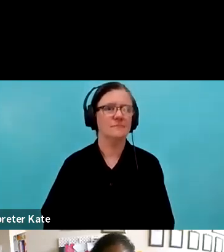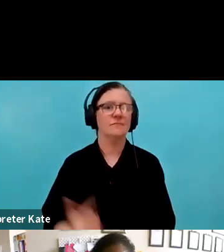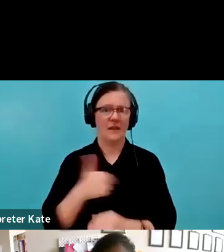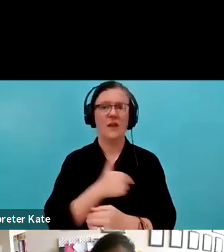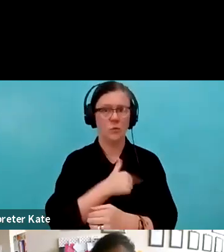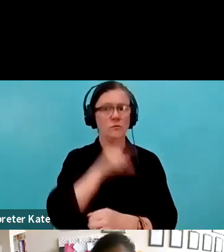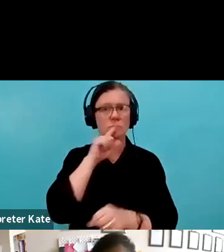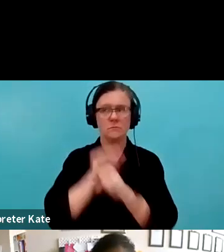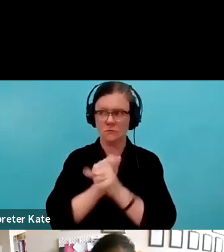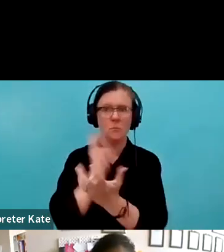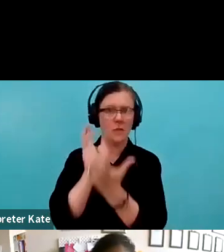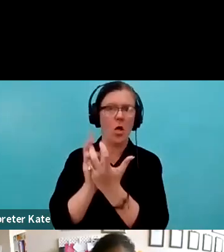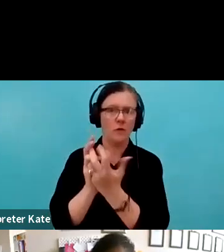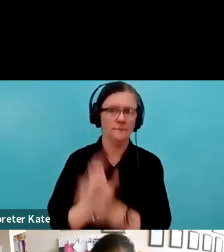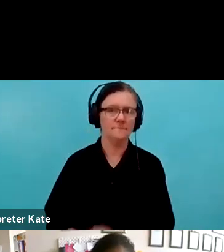in